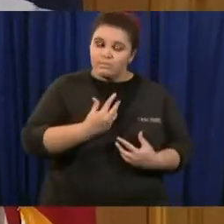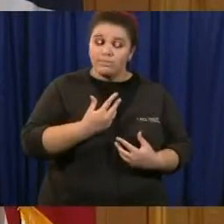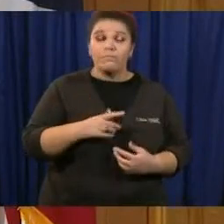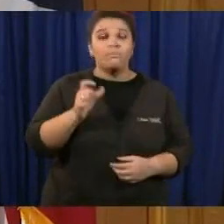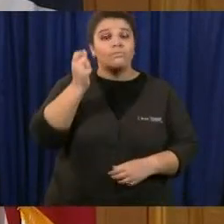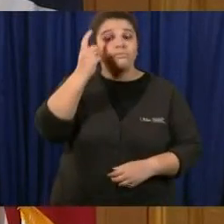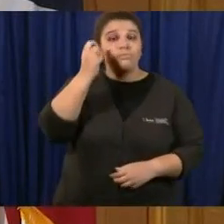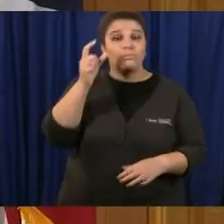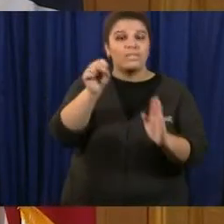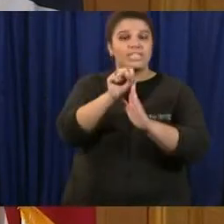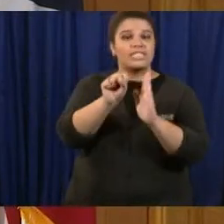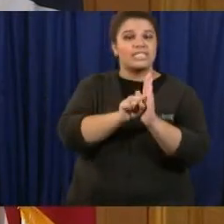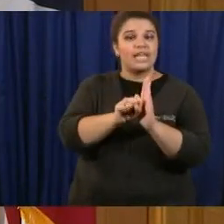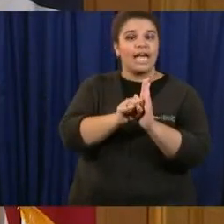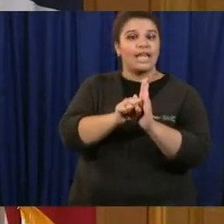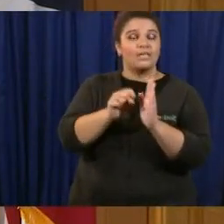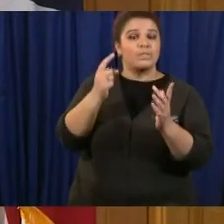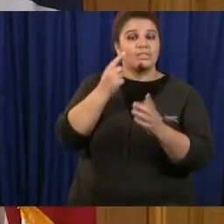Why the reversal today?